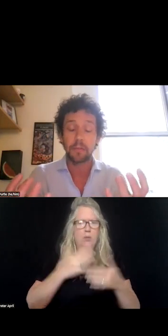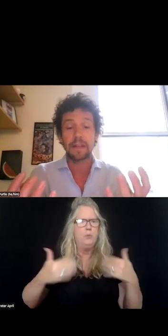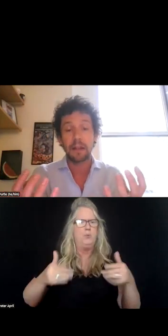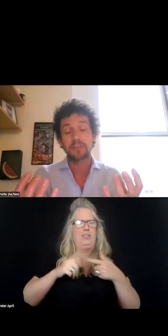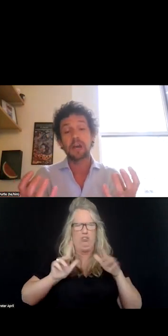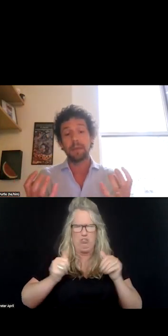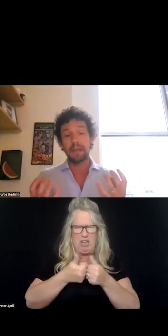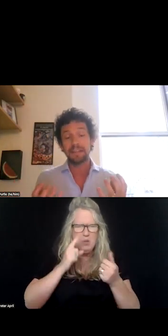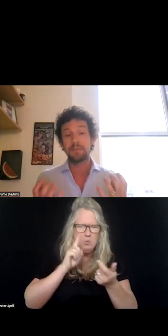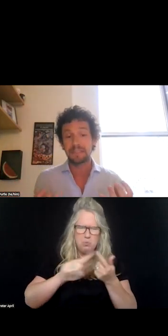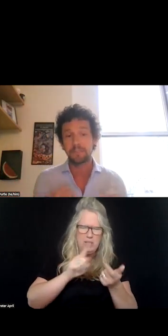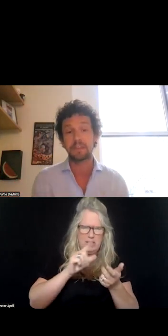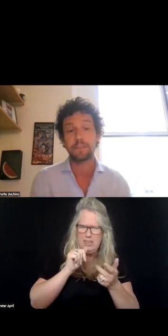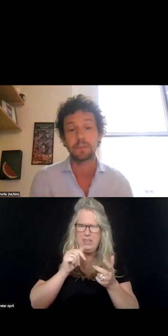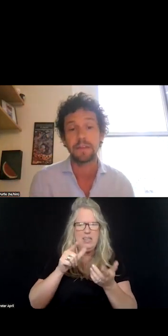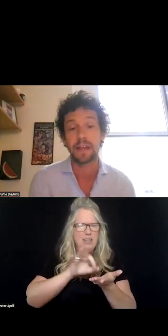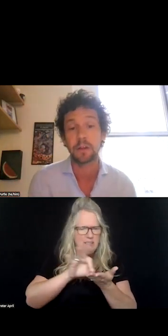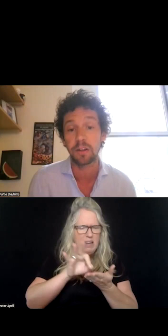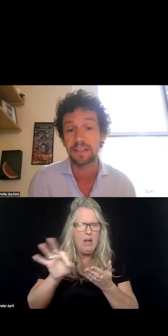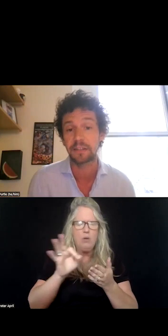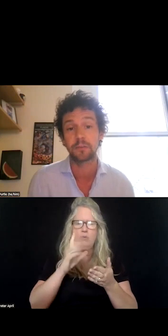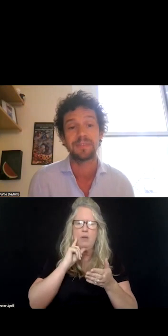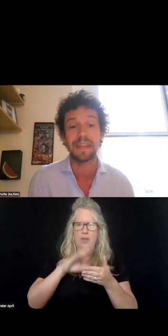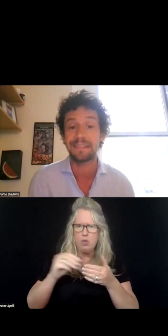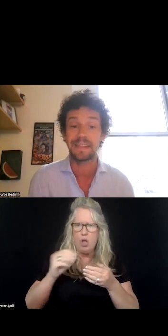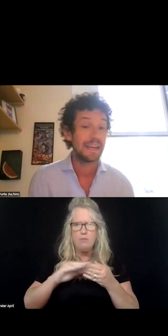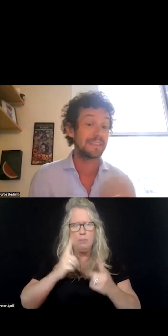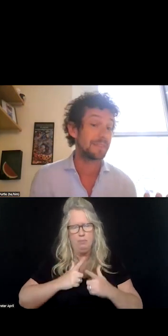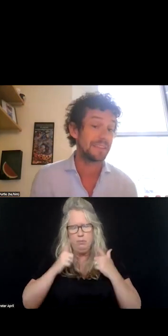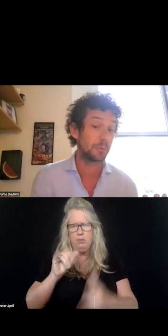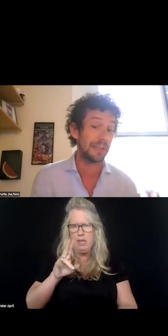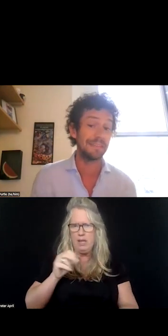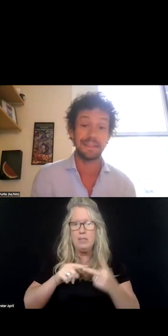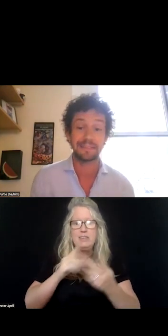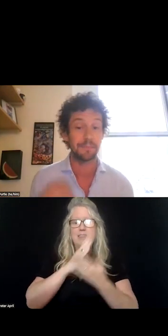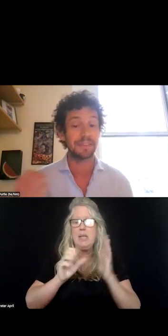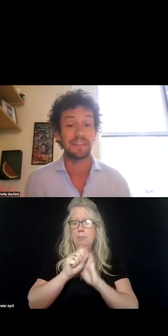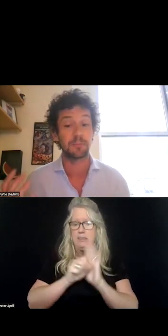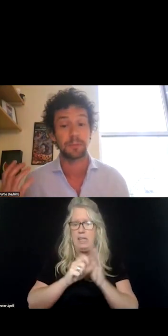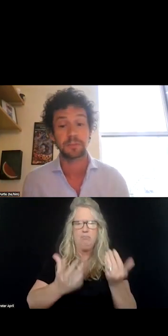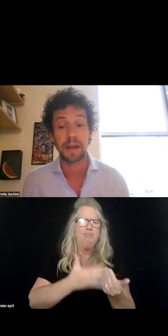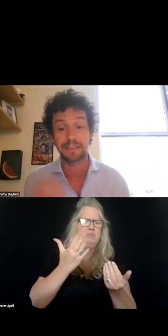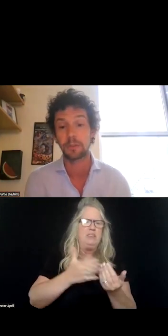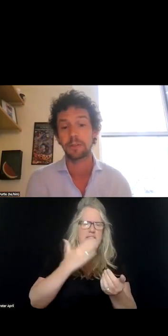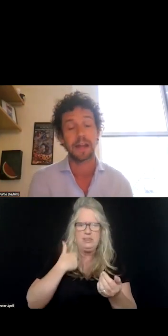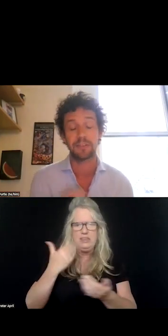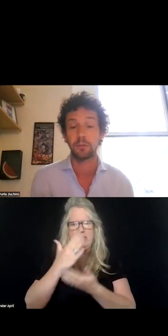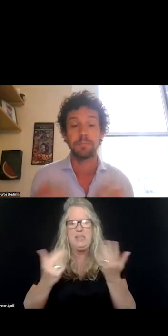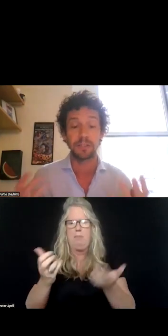really count the dollars coming in specifically for Lifeline call centers from states. In some states, it's pretty easy. In some states, it's pretty much impossible. It all has to do